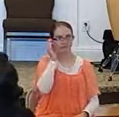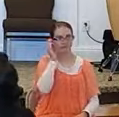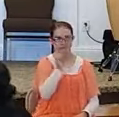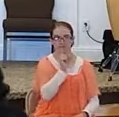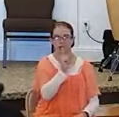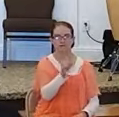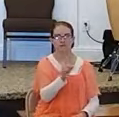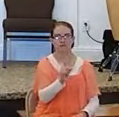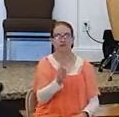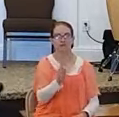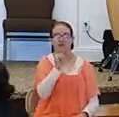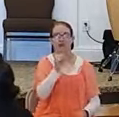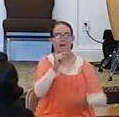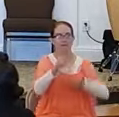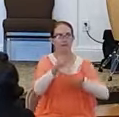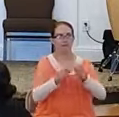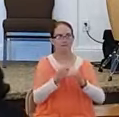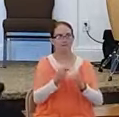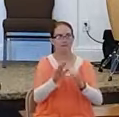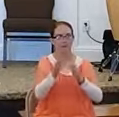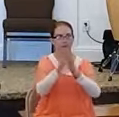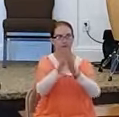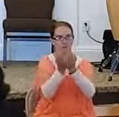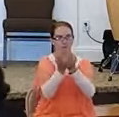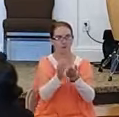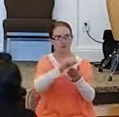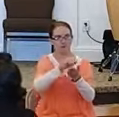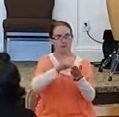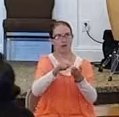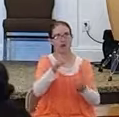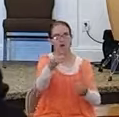all about. Amen. That book was written